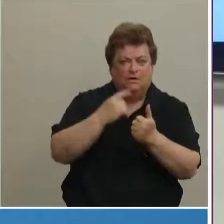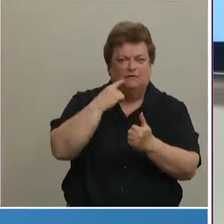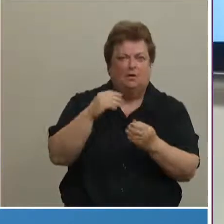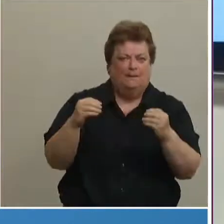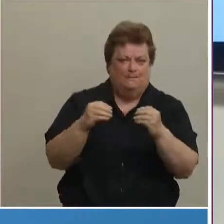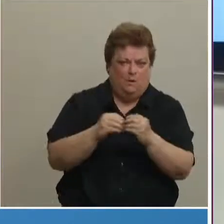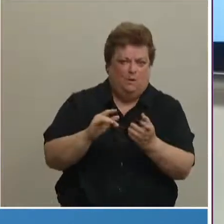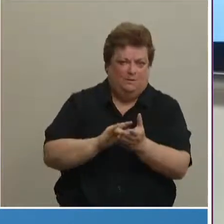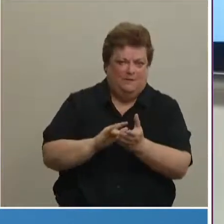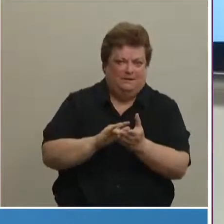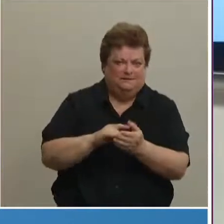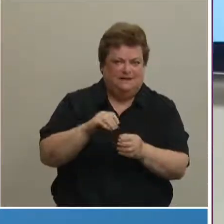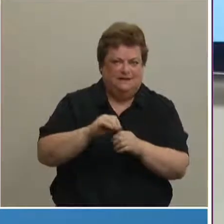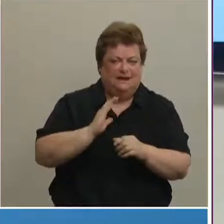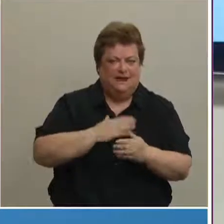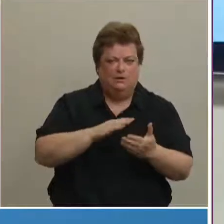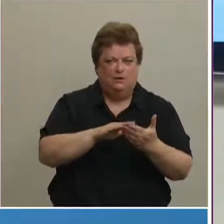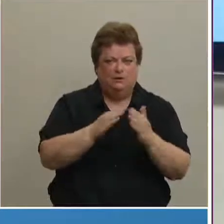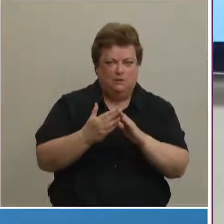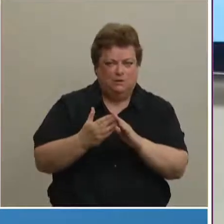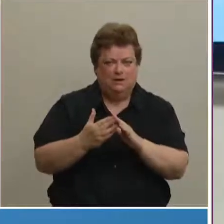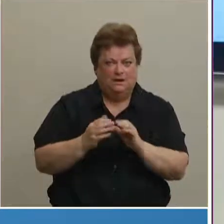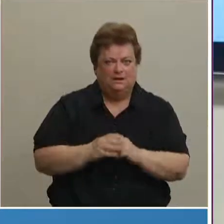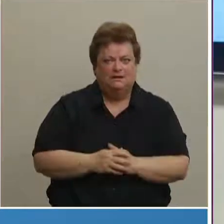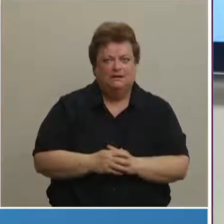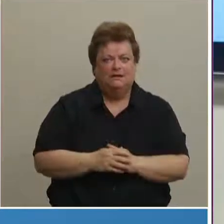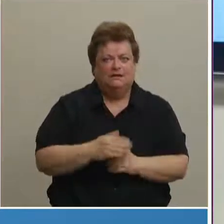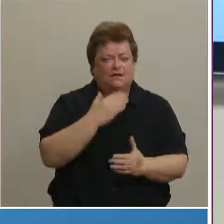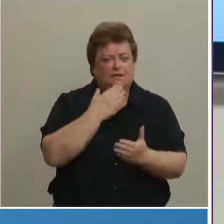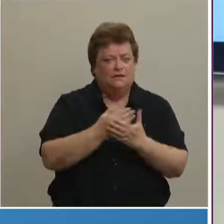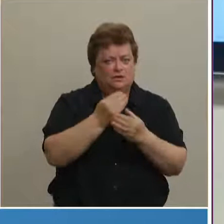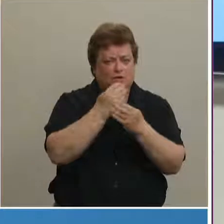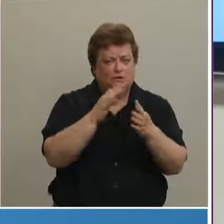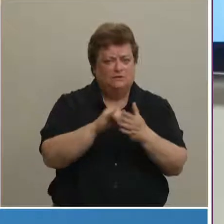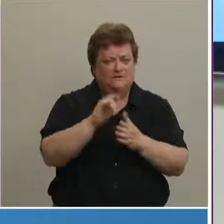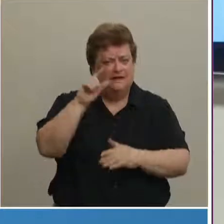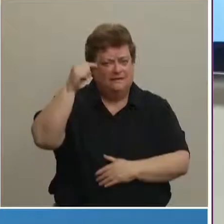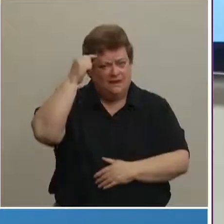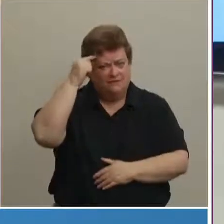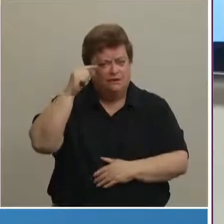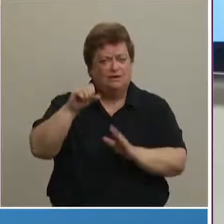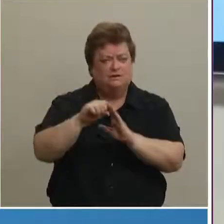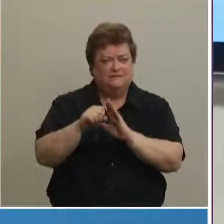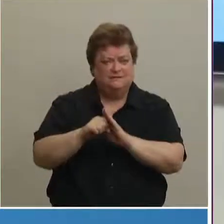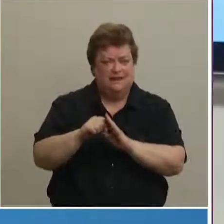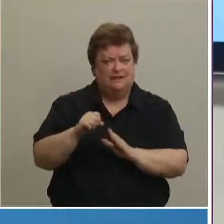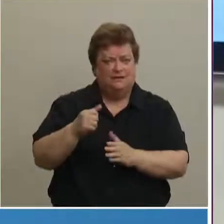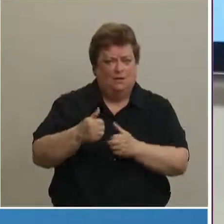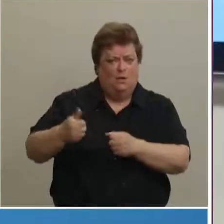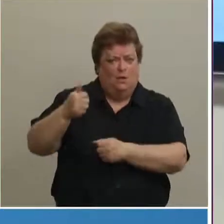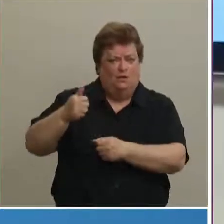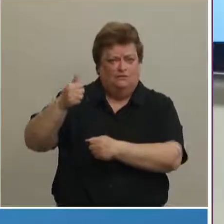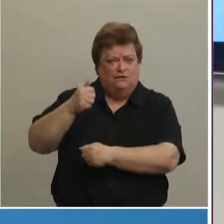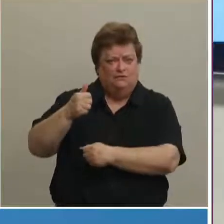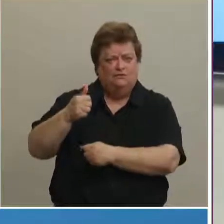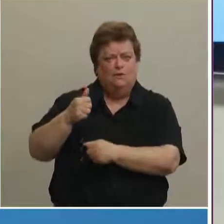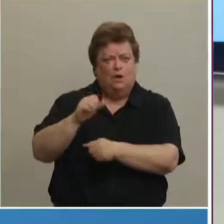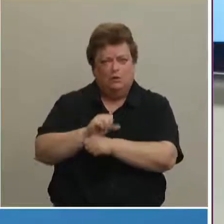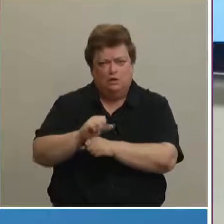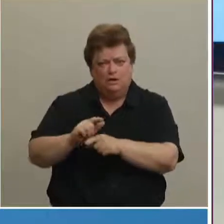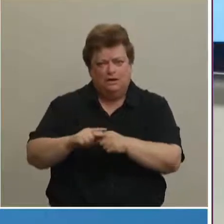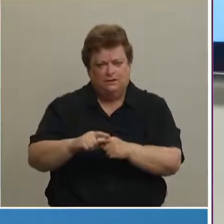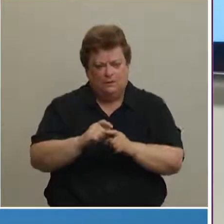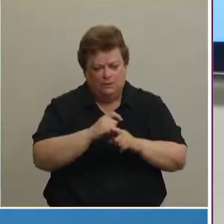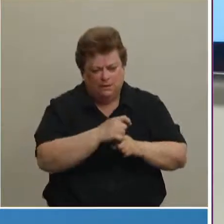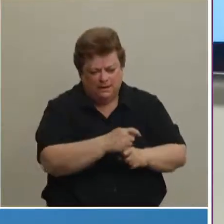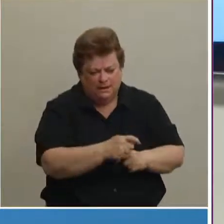our community to meet our high demand. The good news is that the governor and state officials are working to allocate more vaccine to